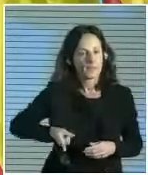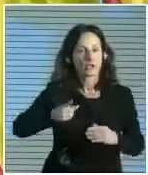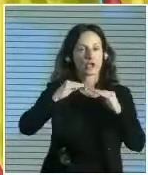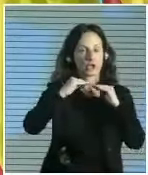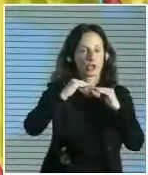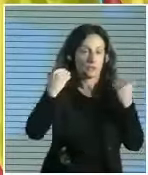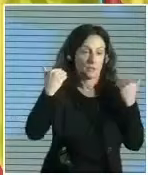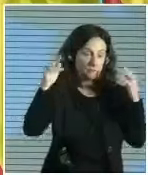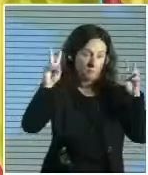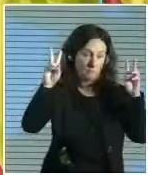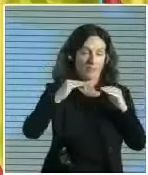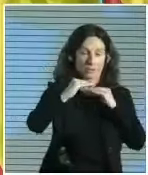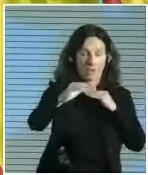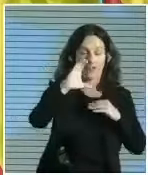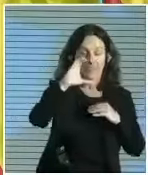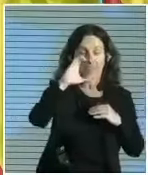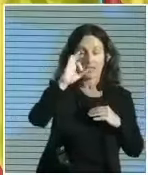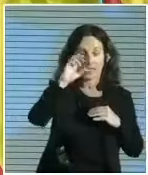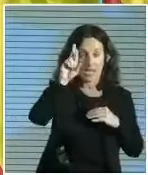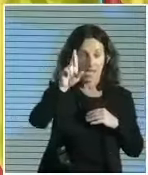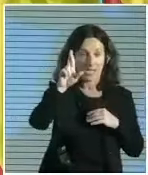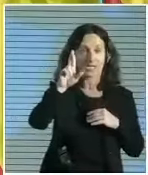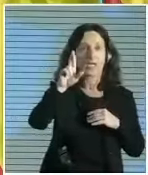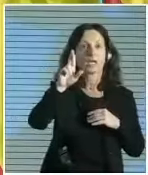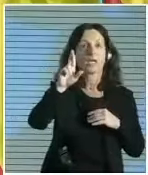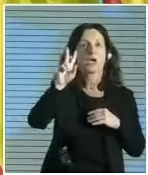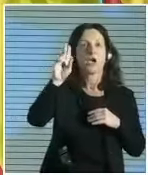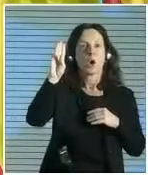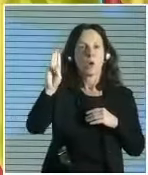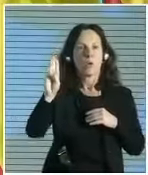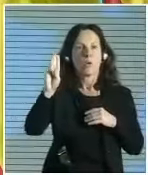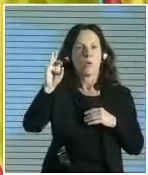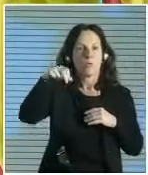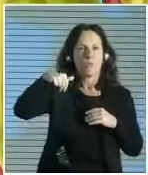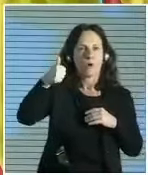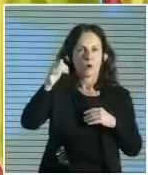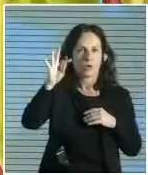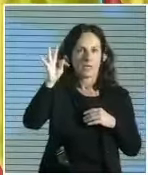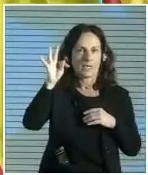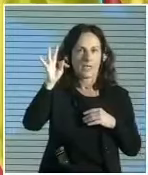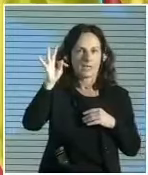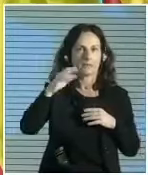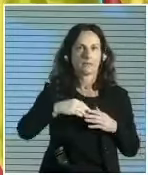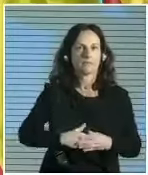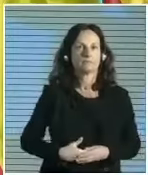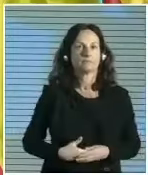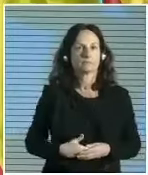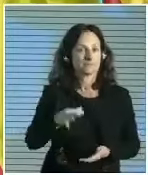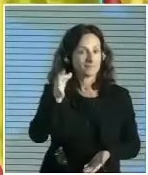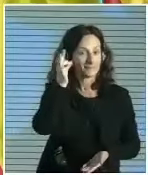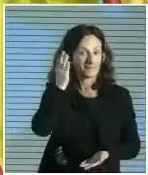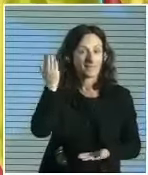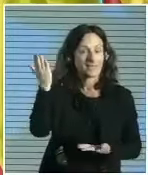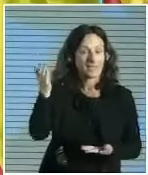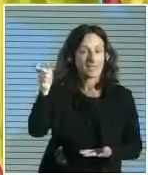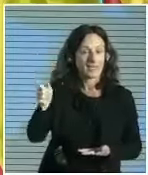years. Wassim, PONANT is a signatory of the Global Tourism Plastics Initiative, and